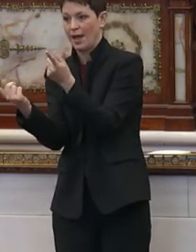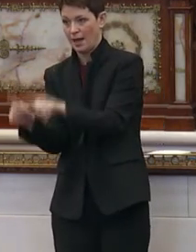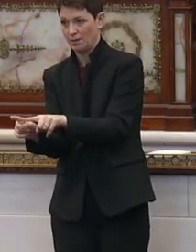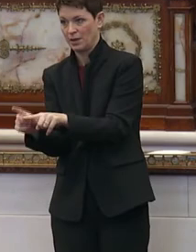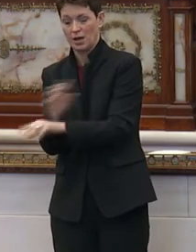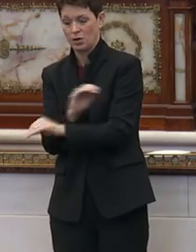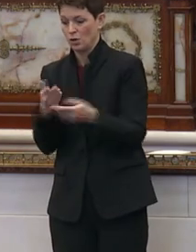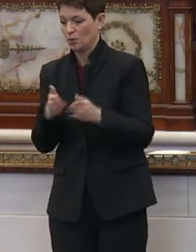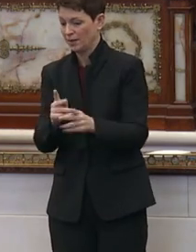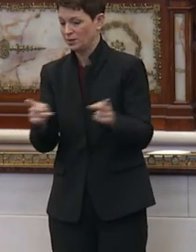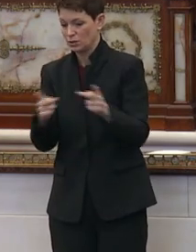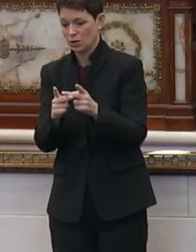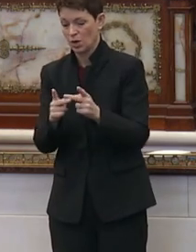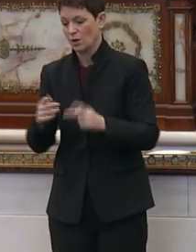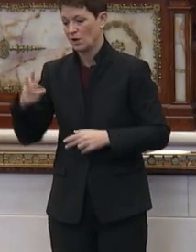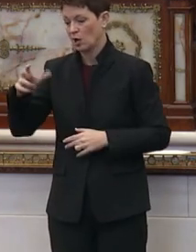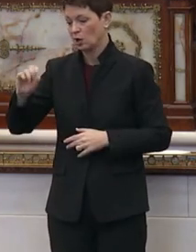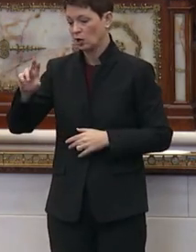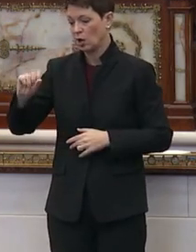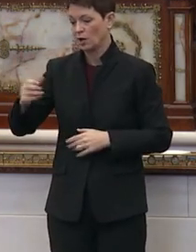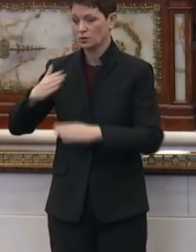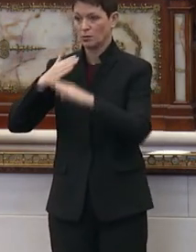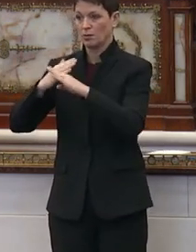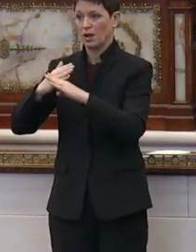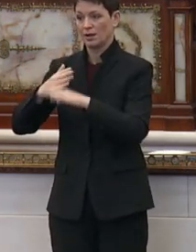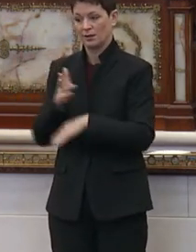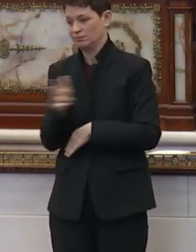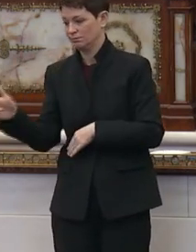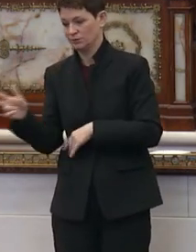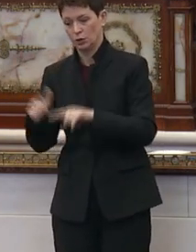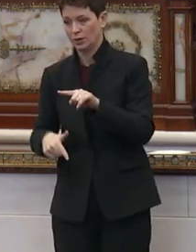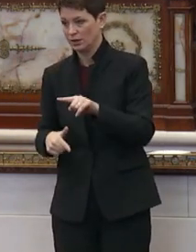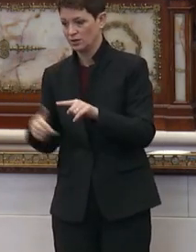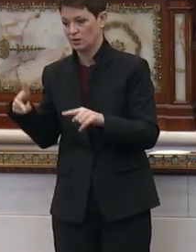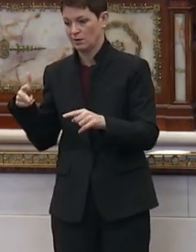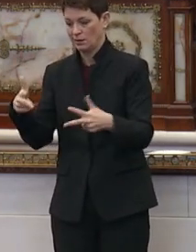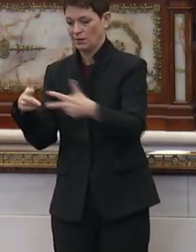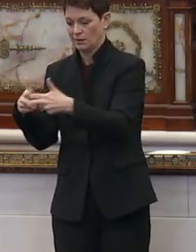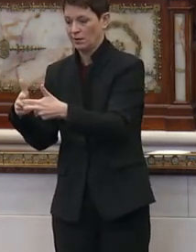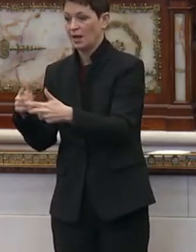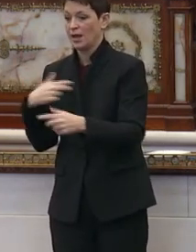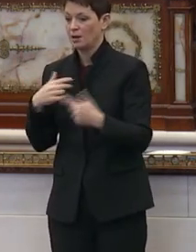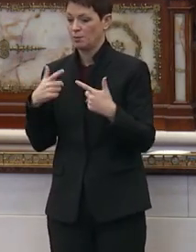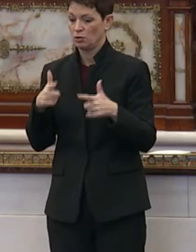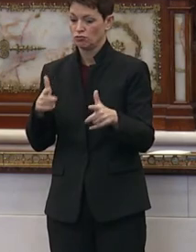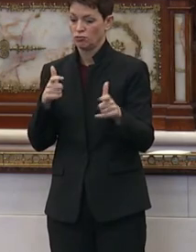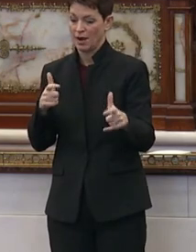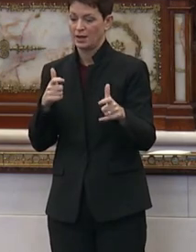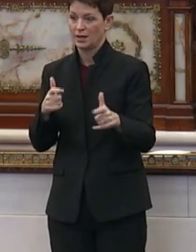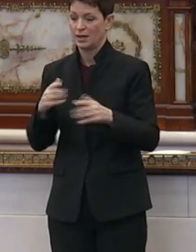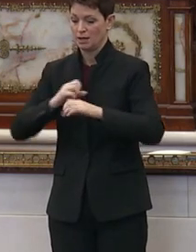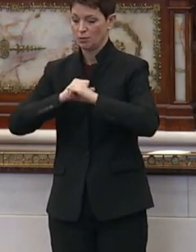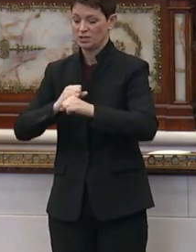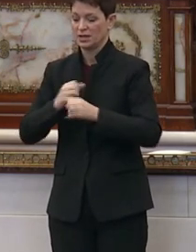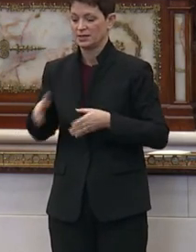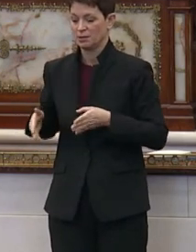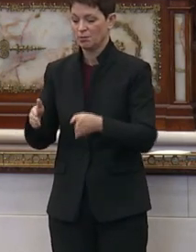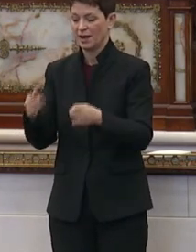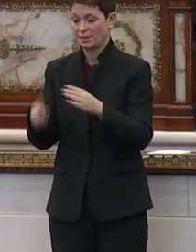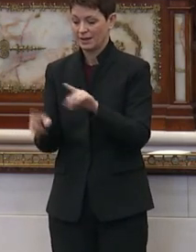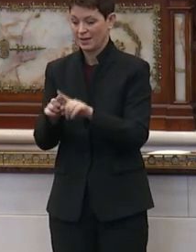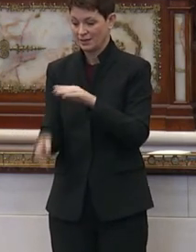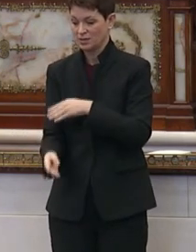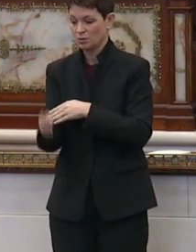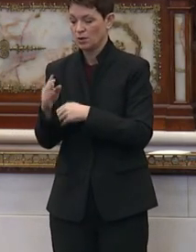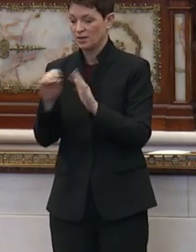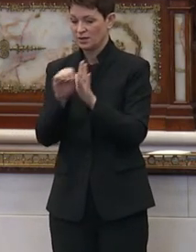nowhere to go, with parked cars blocking any exit to my right. Had I been riding in a protected bike lane that morning, like the one that this